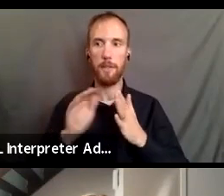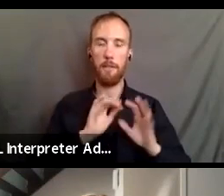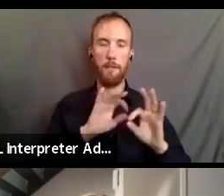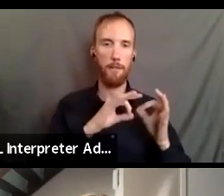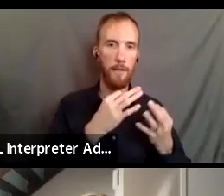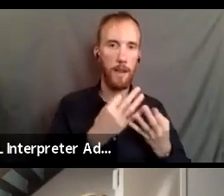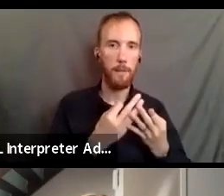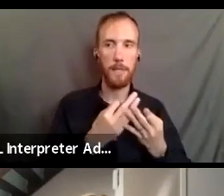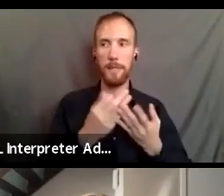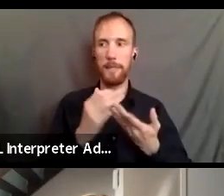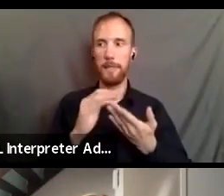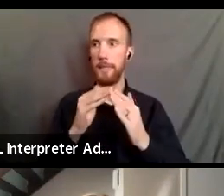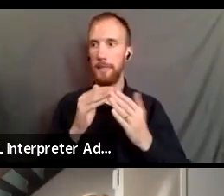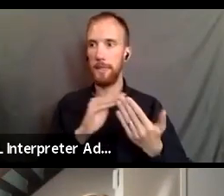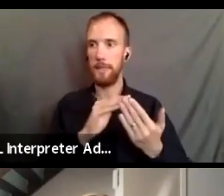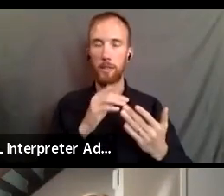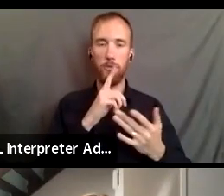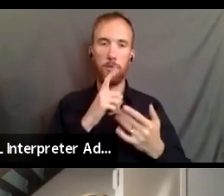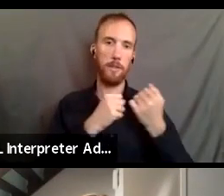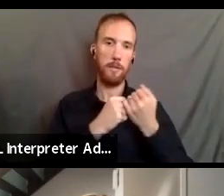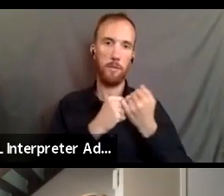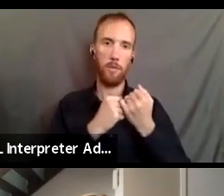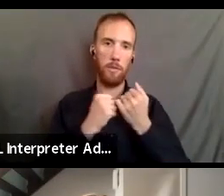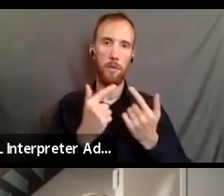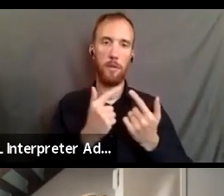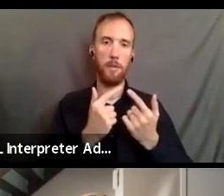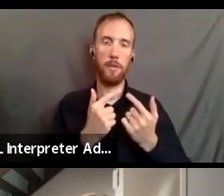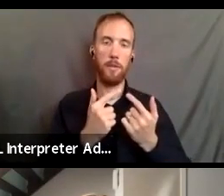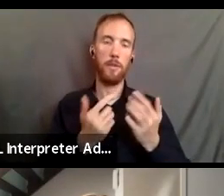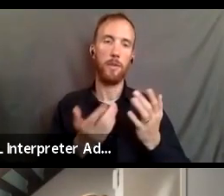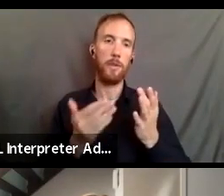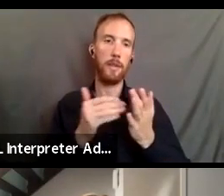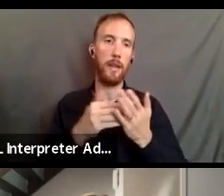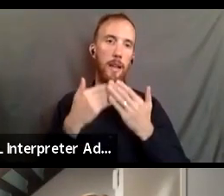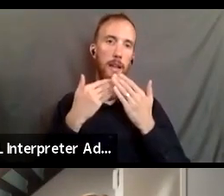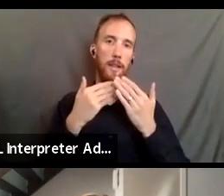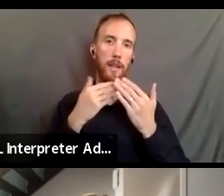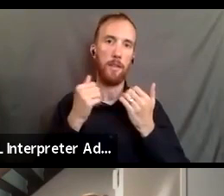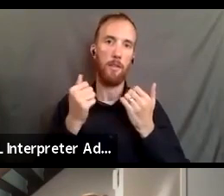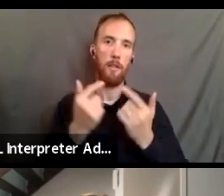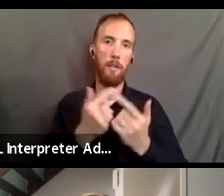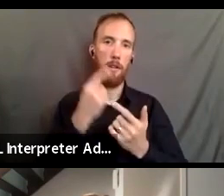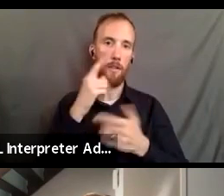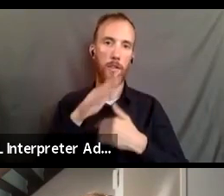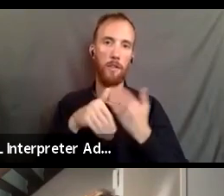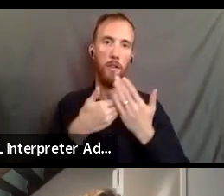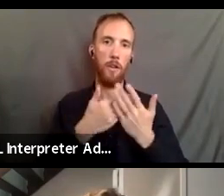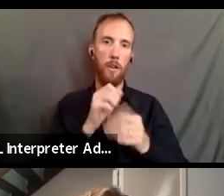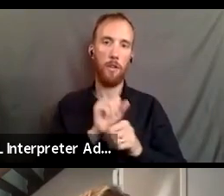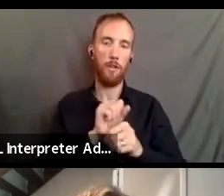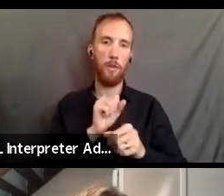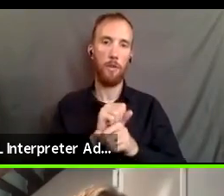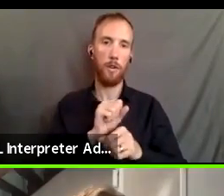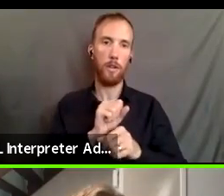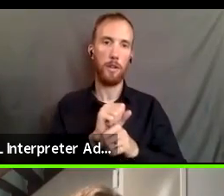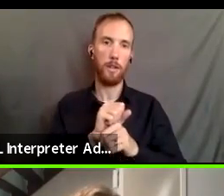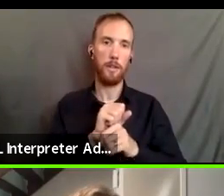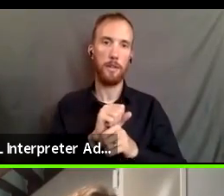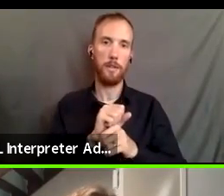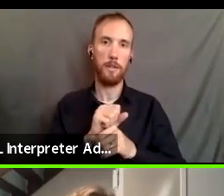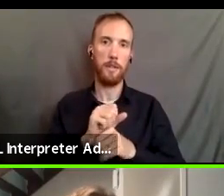our our city so once again thank you for all your work is there a motion to adjourn so